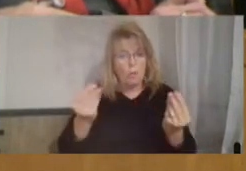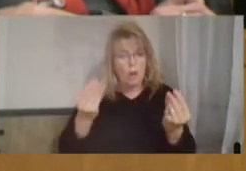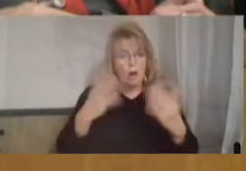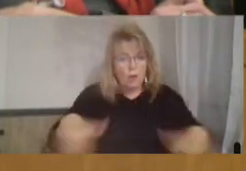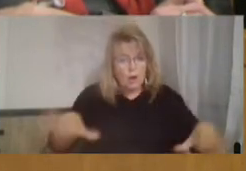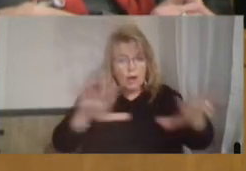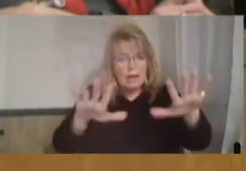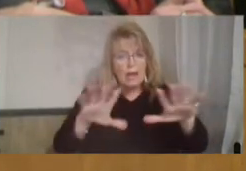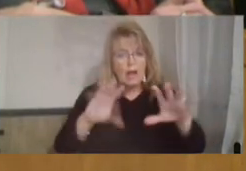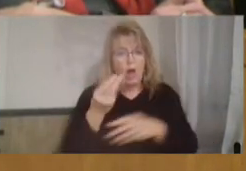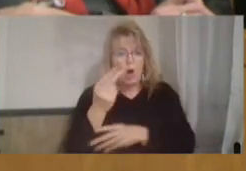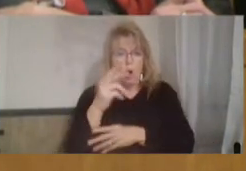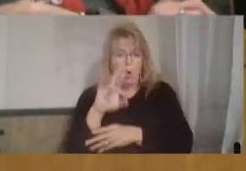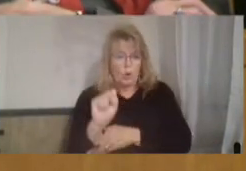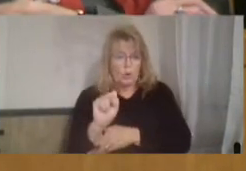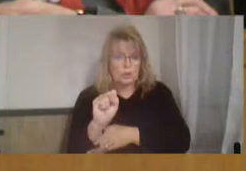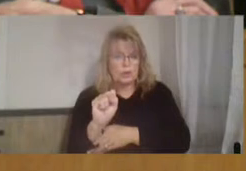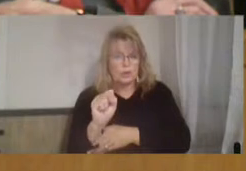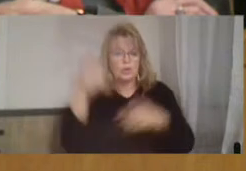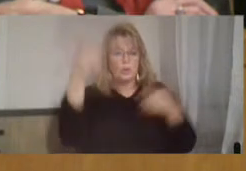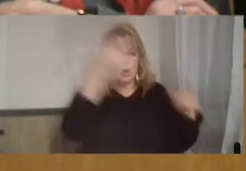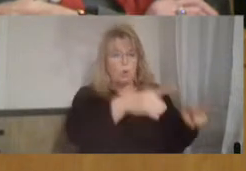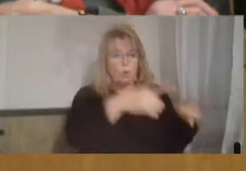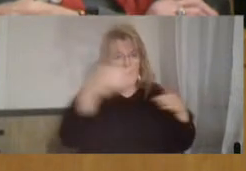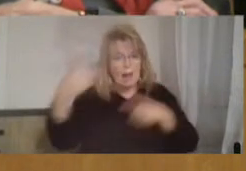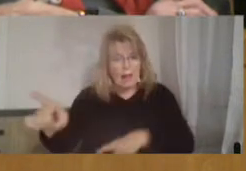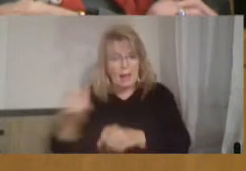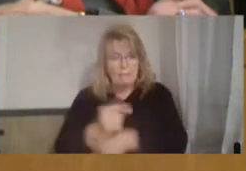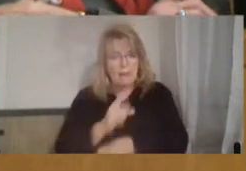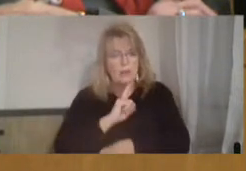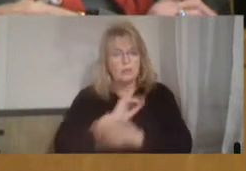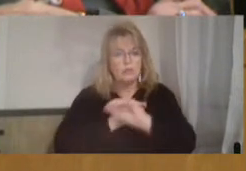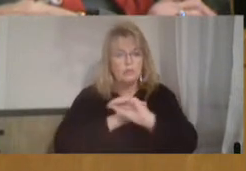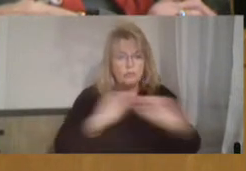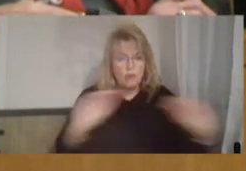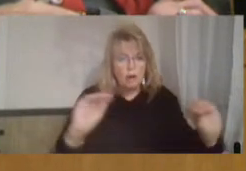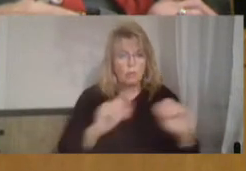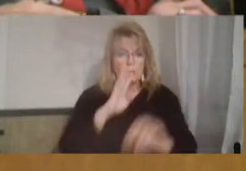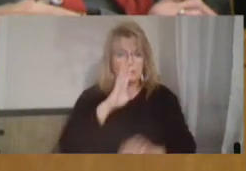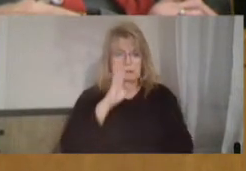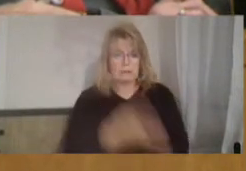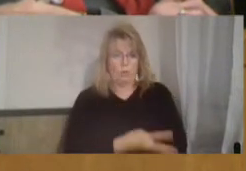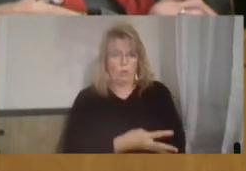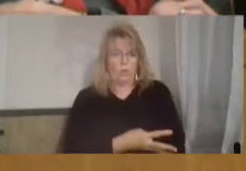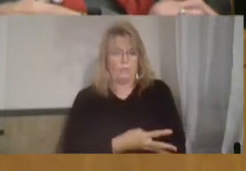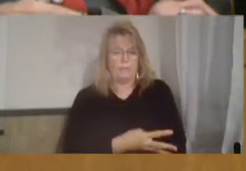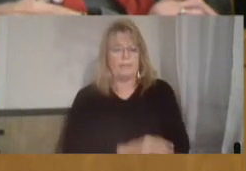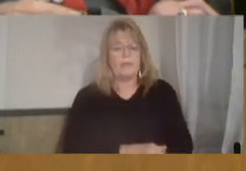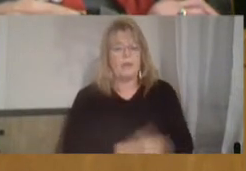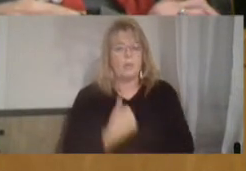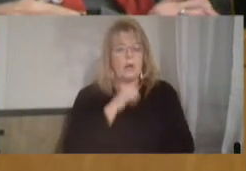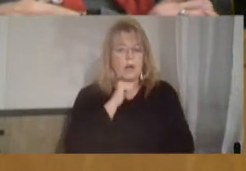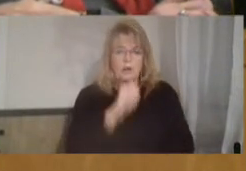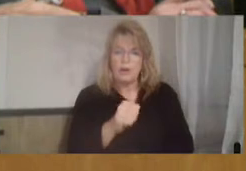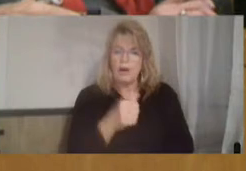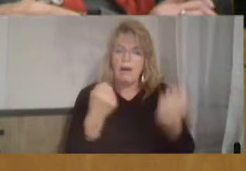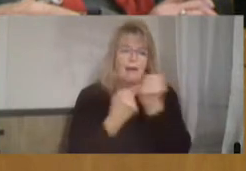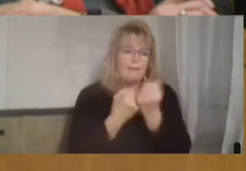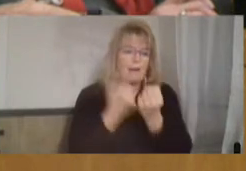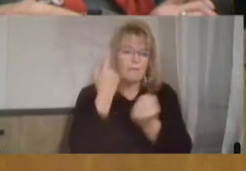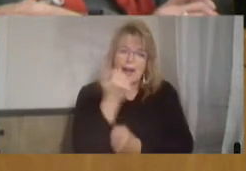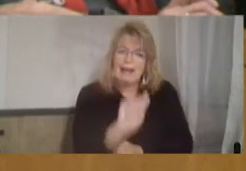the affected alleyway to agree, make sure that no one is ignored. We are not advocating for any